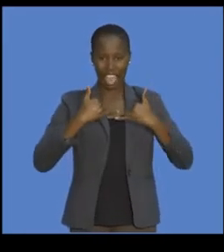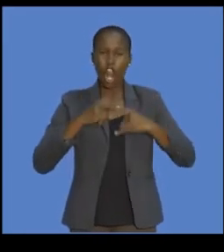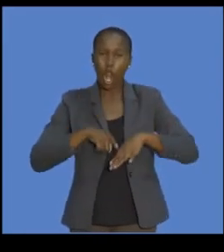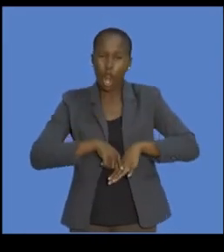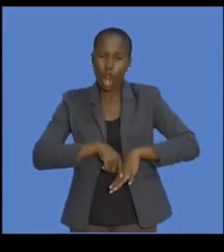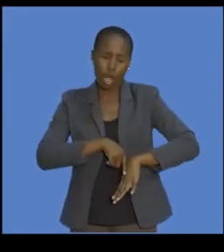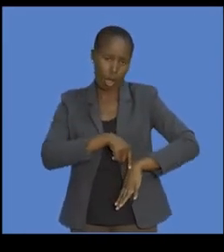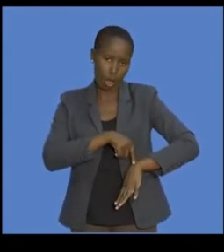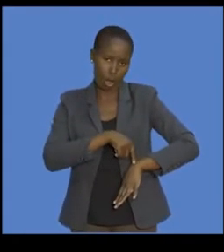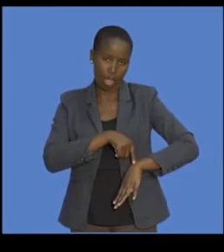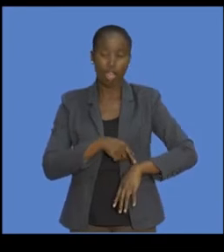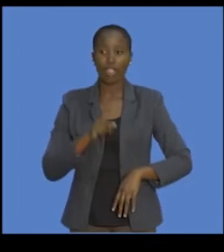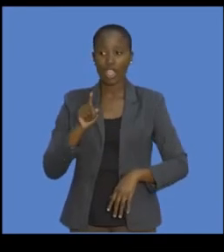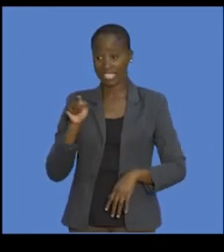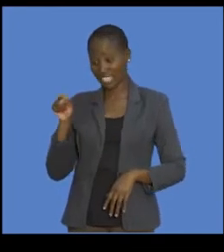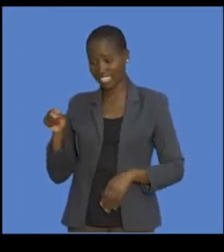reversible.